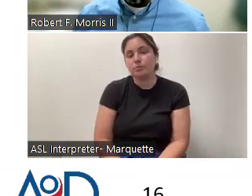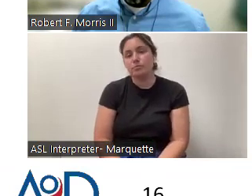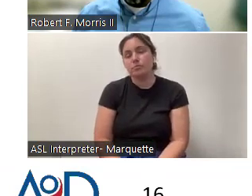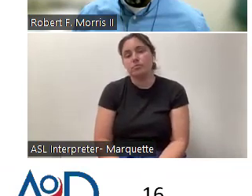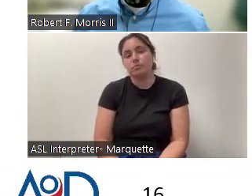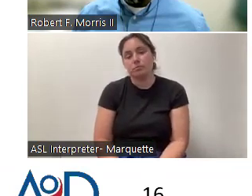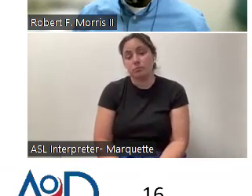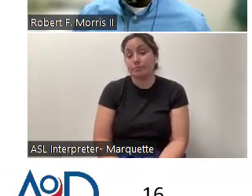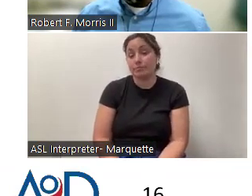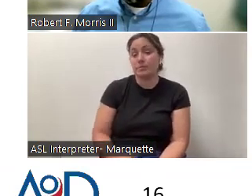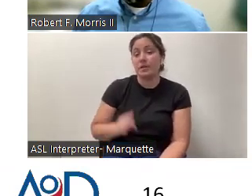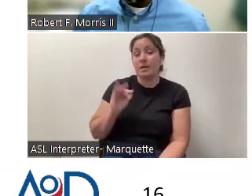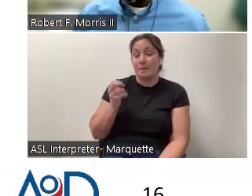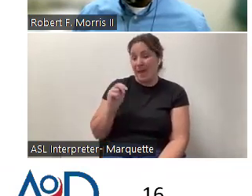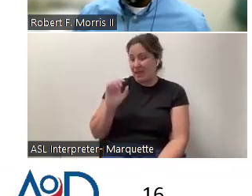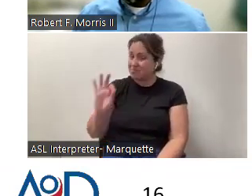Well, that's helpful. Thanks, Leah.